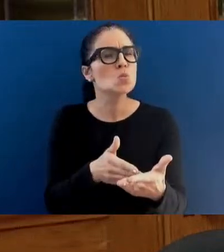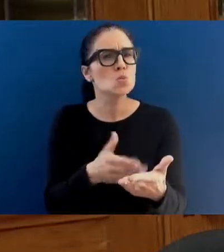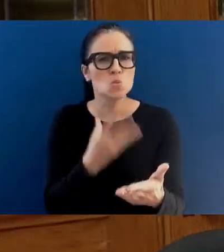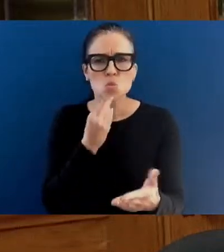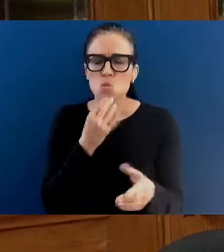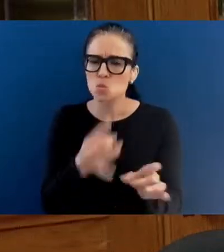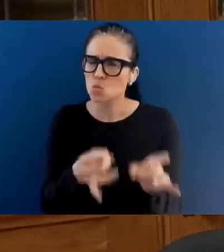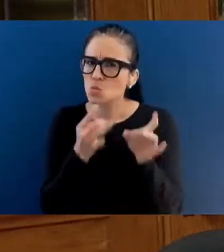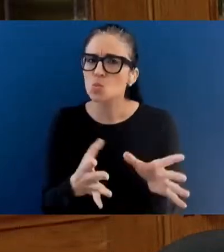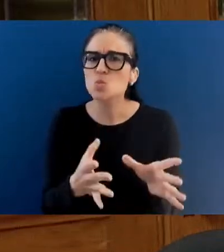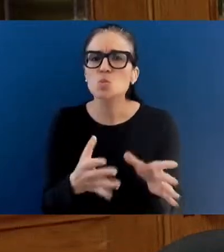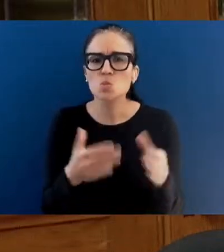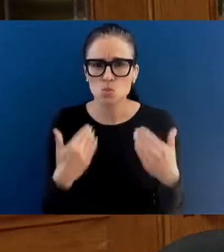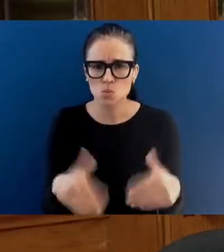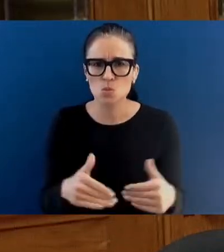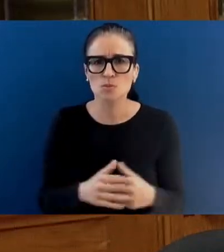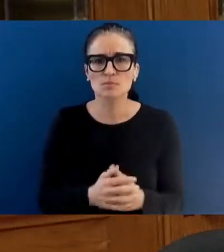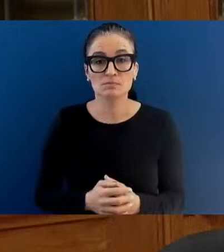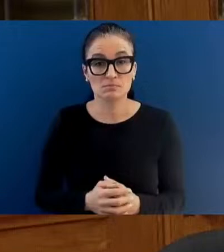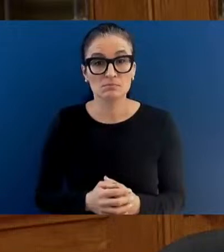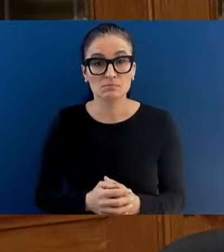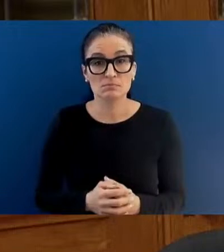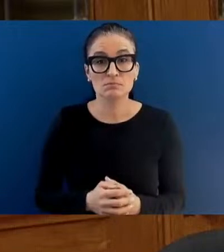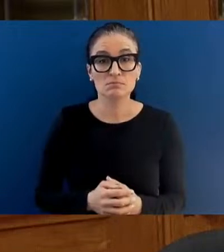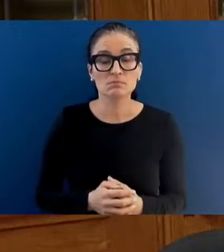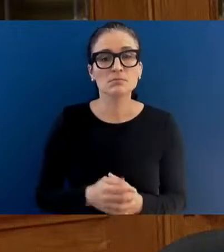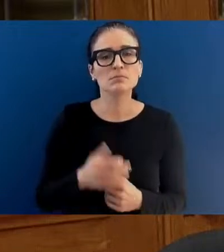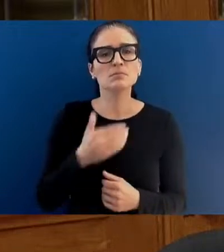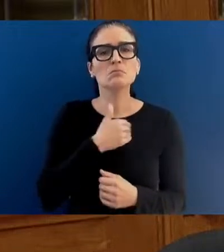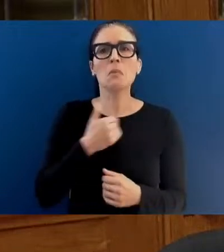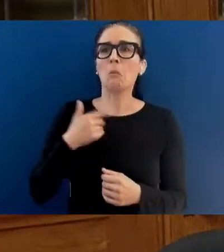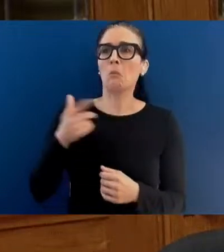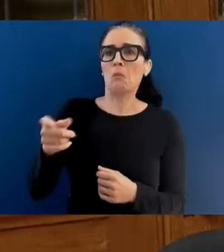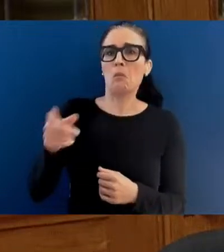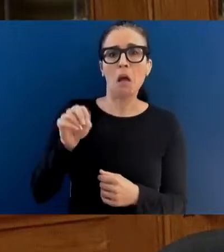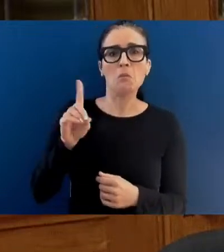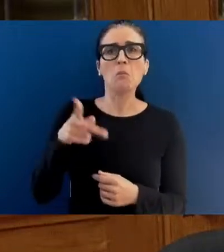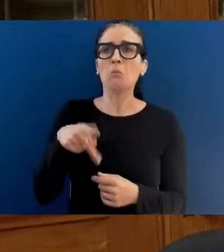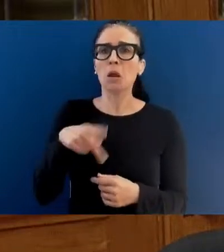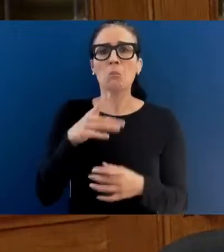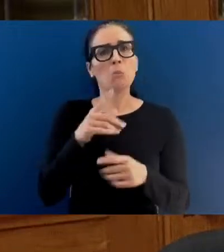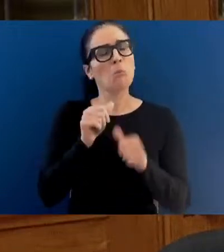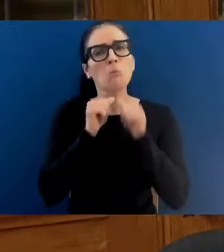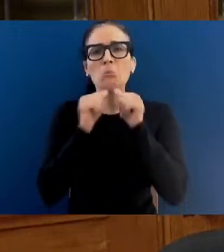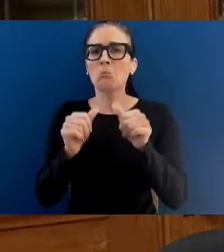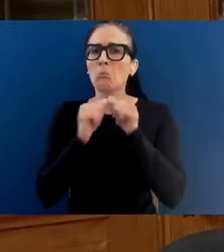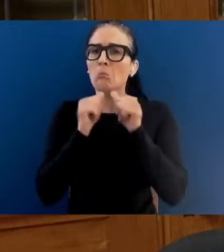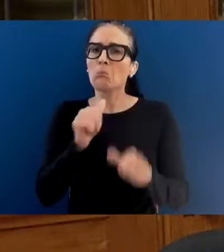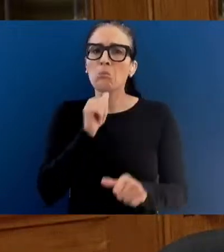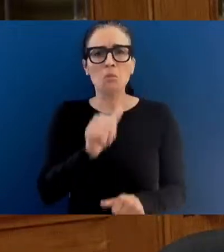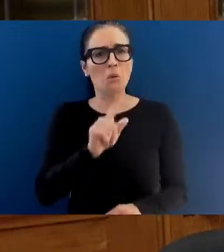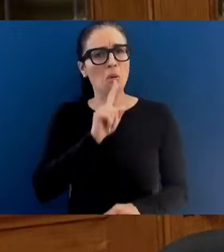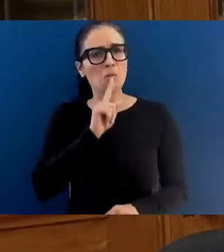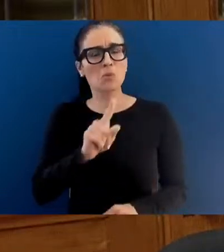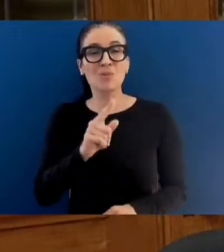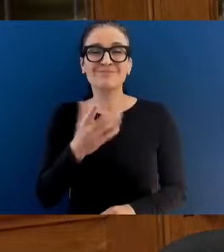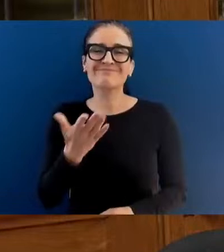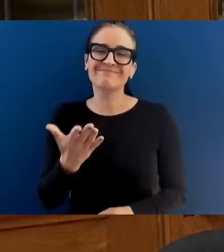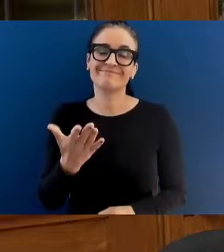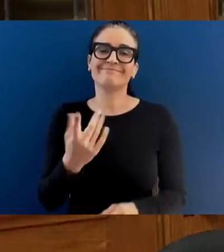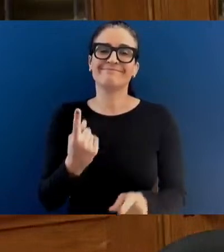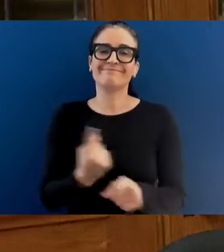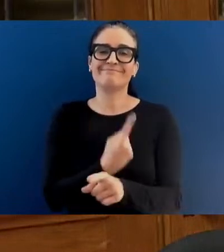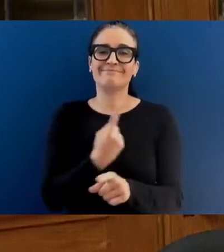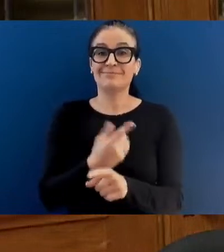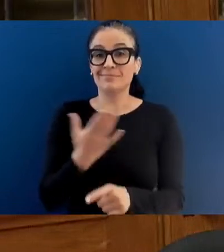disputed this fact, which is unsurprising considering the accusations of anti-Semitism in the office of this